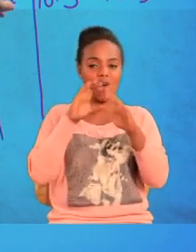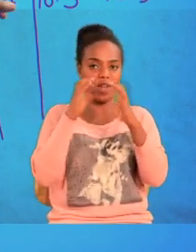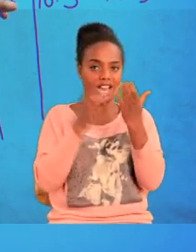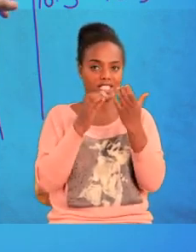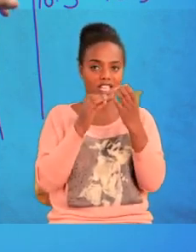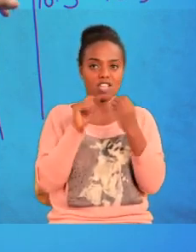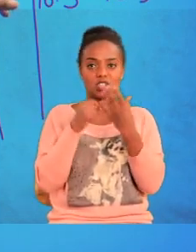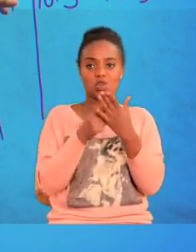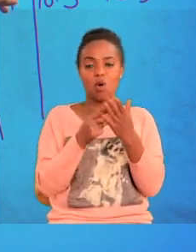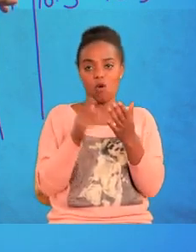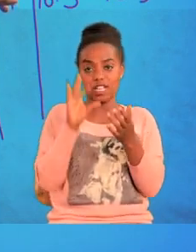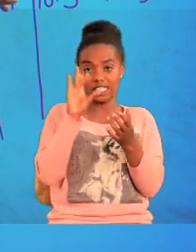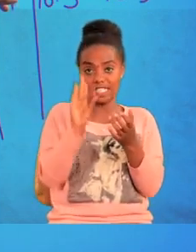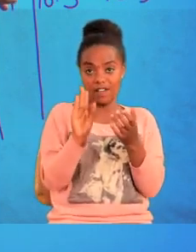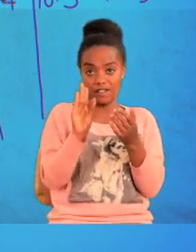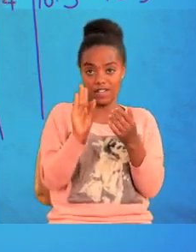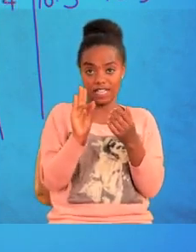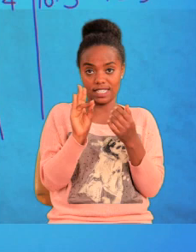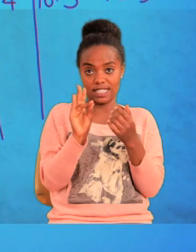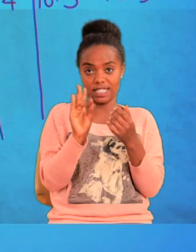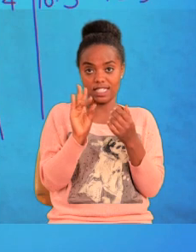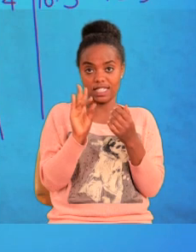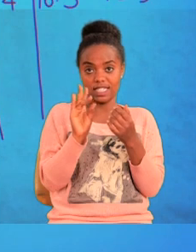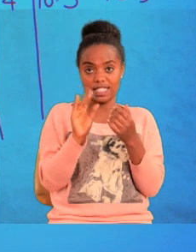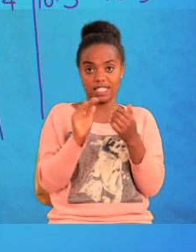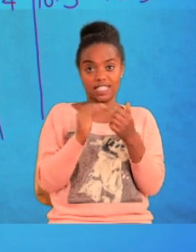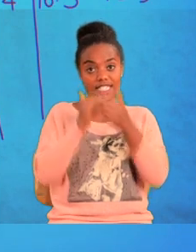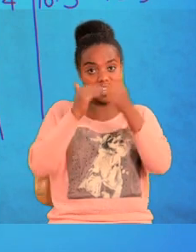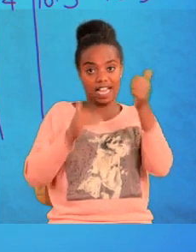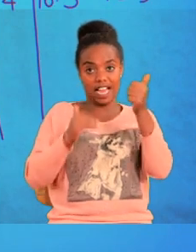So we have 7 here. The frequency